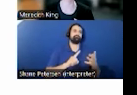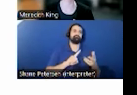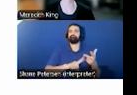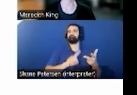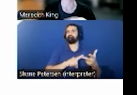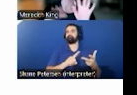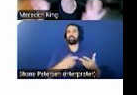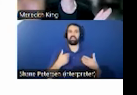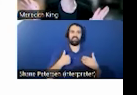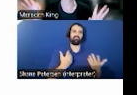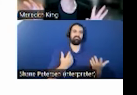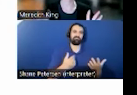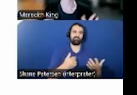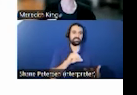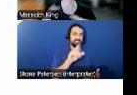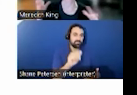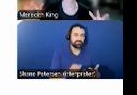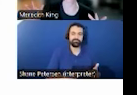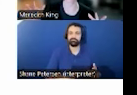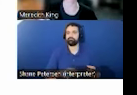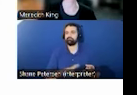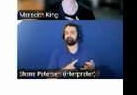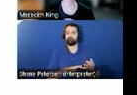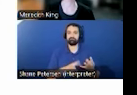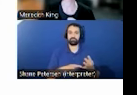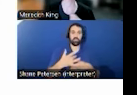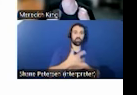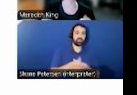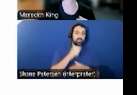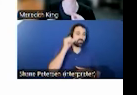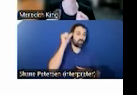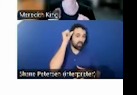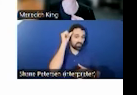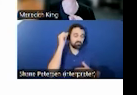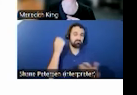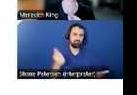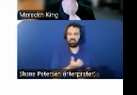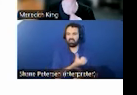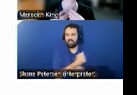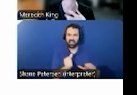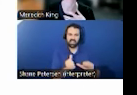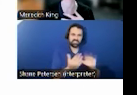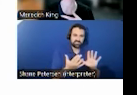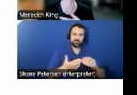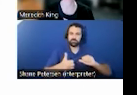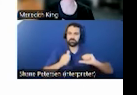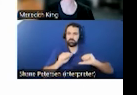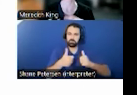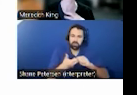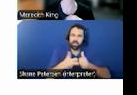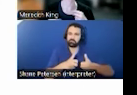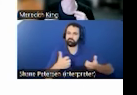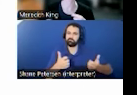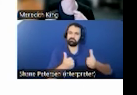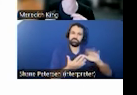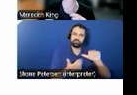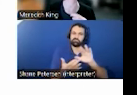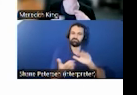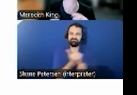adult learners, and anyone that might be navigating any sort of challenges or difficulties.